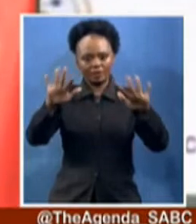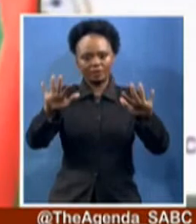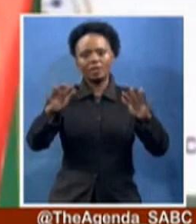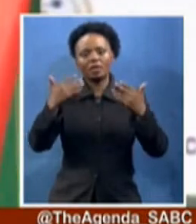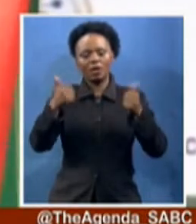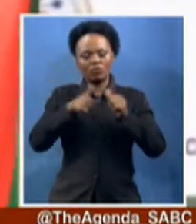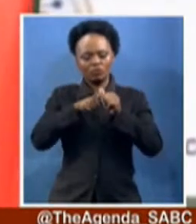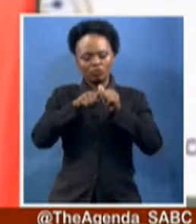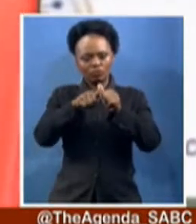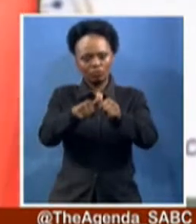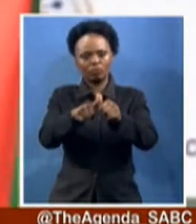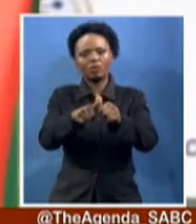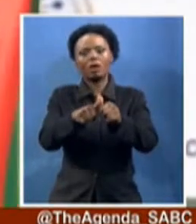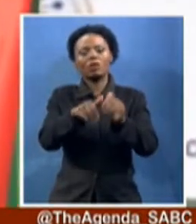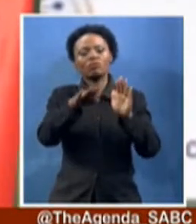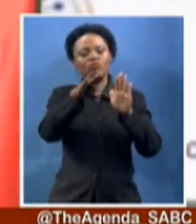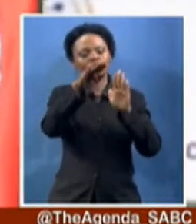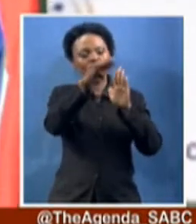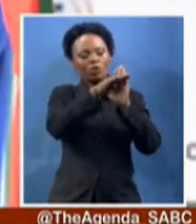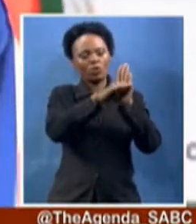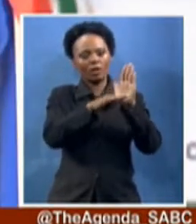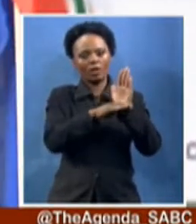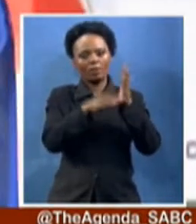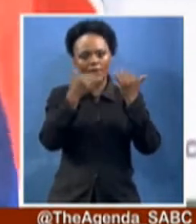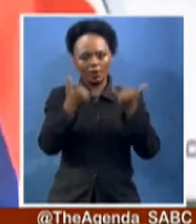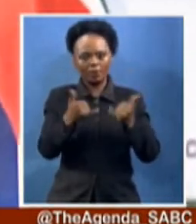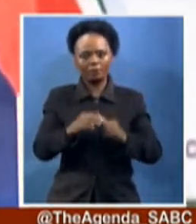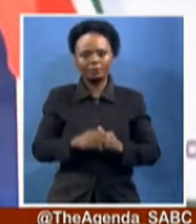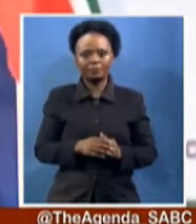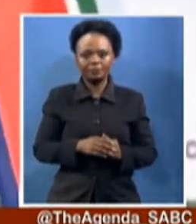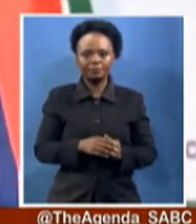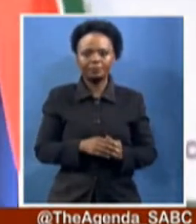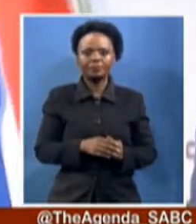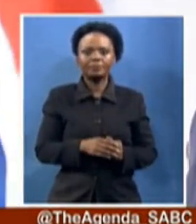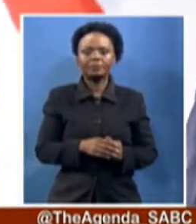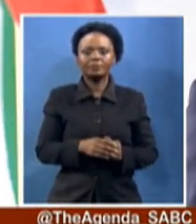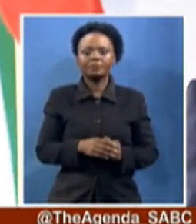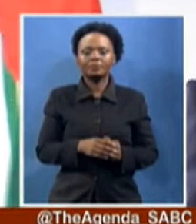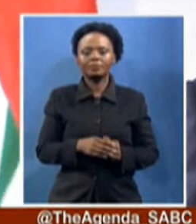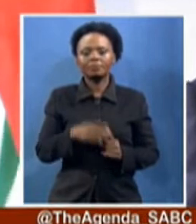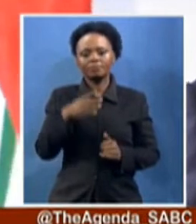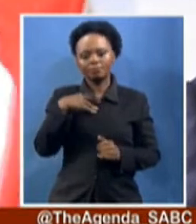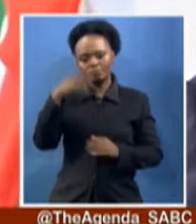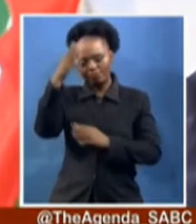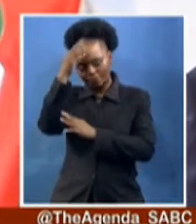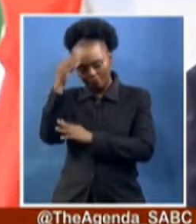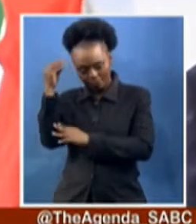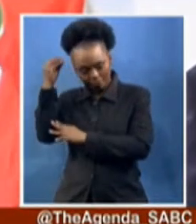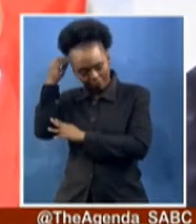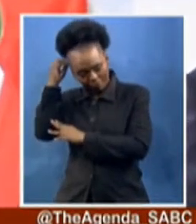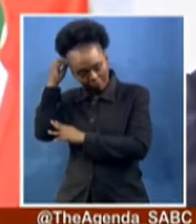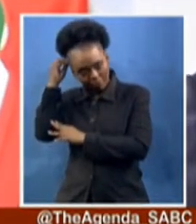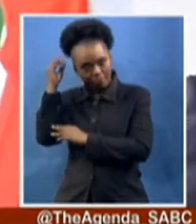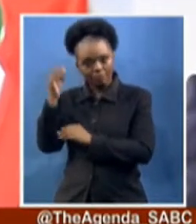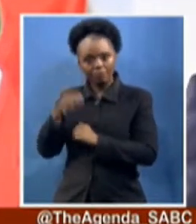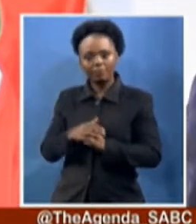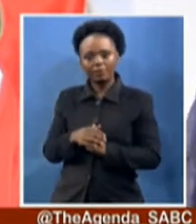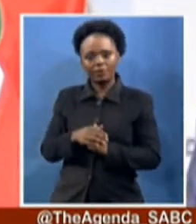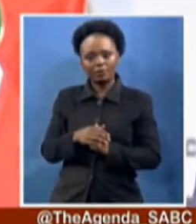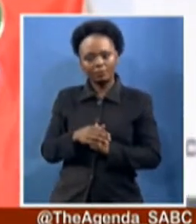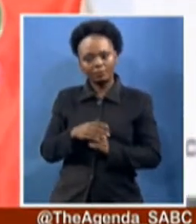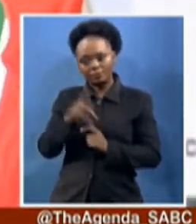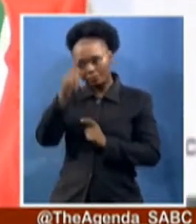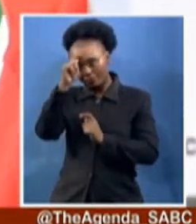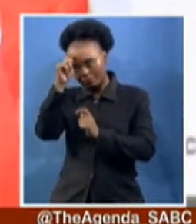Firstly, I would want to acknowledge my co-program director, MEC Mahasa, here with